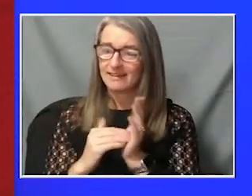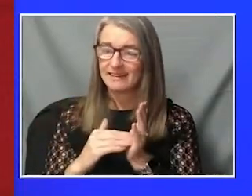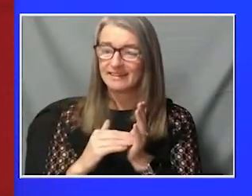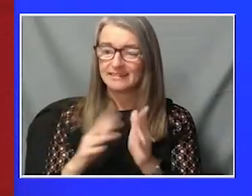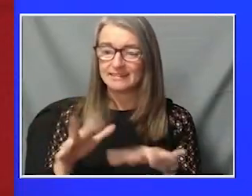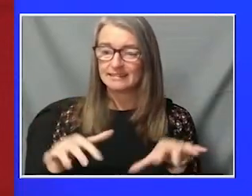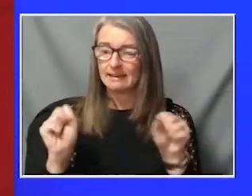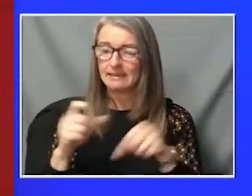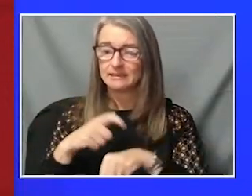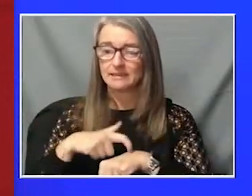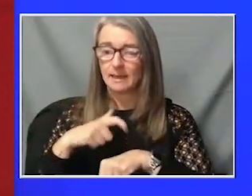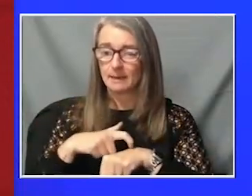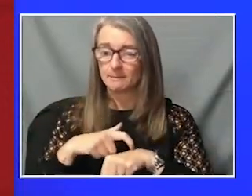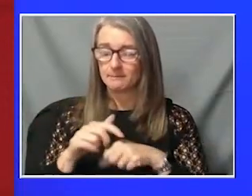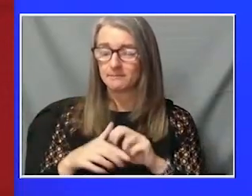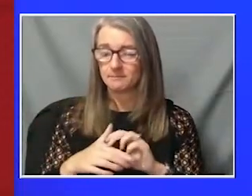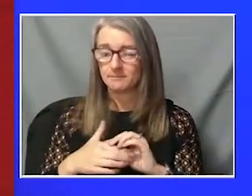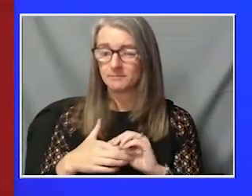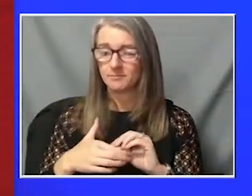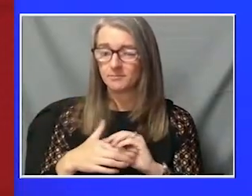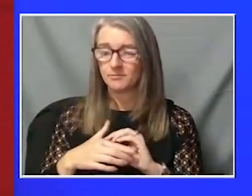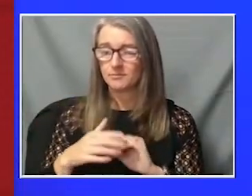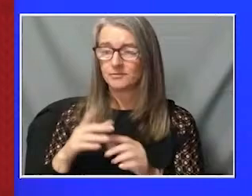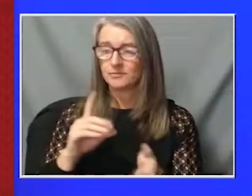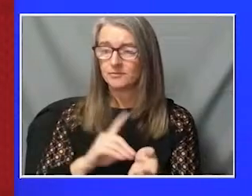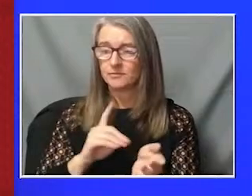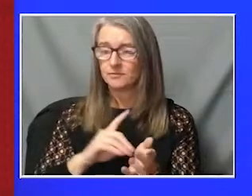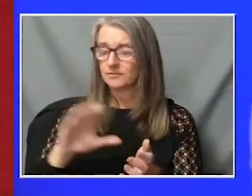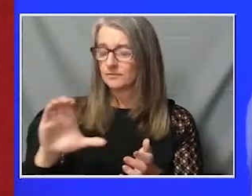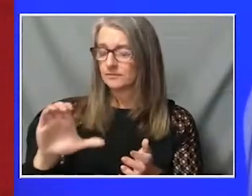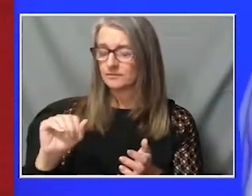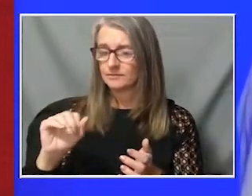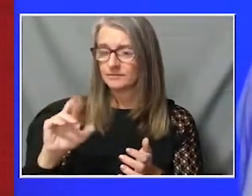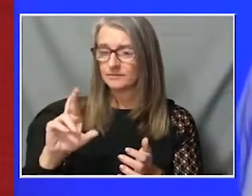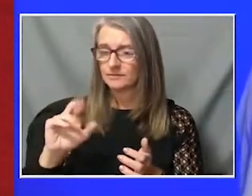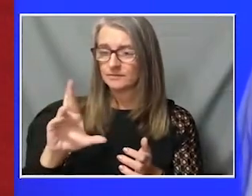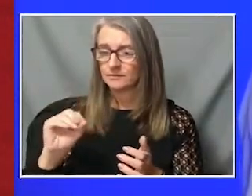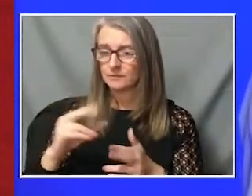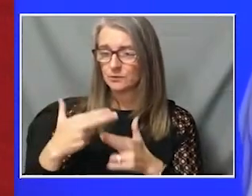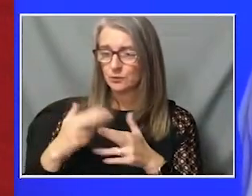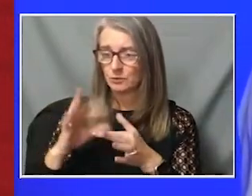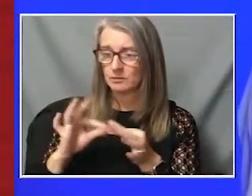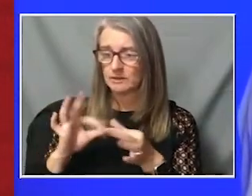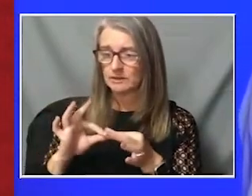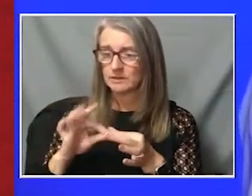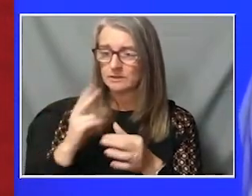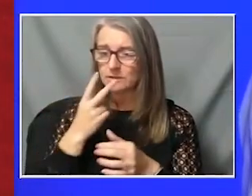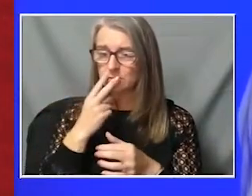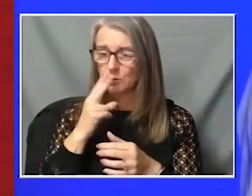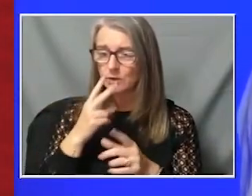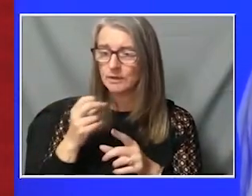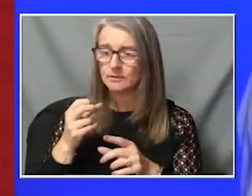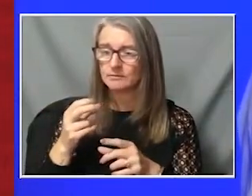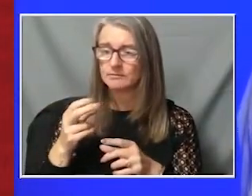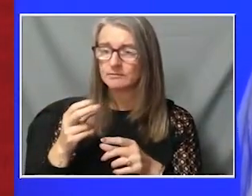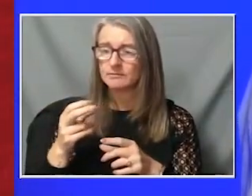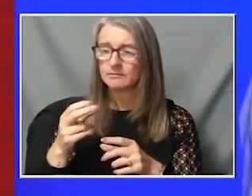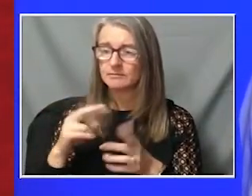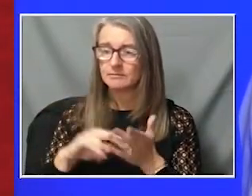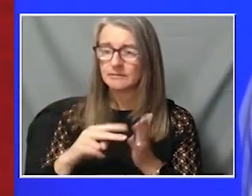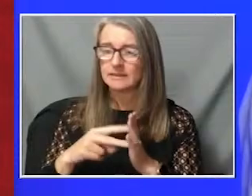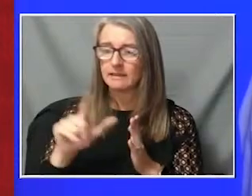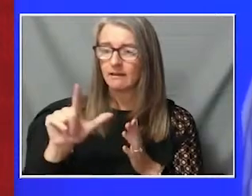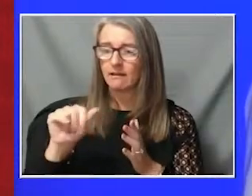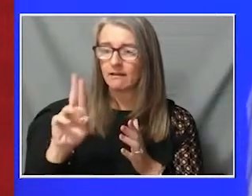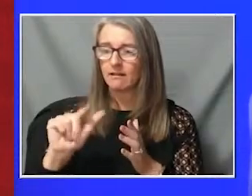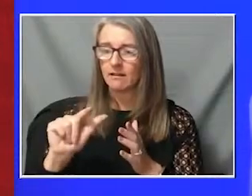time. The other thing, as Dr. Castro was talking about, all of us talk about smoking being lung cancer. Well, it was always